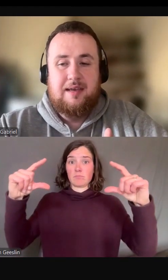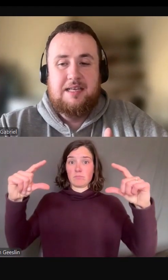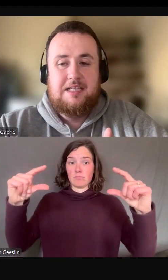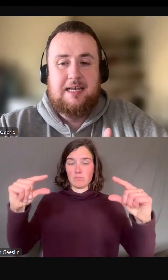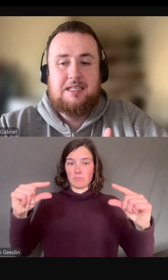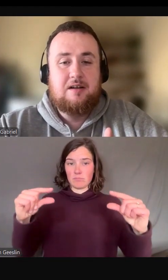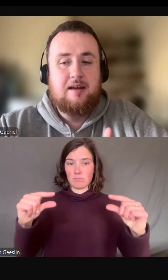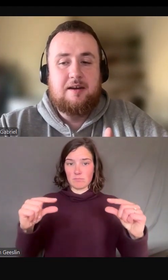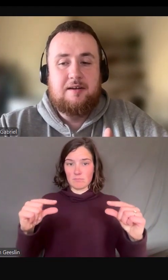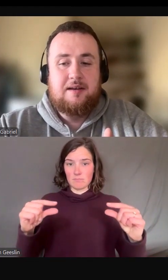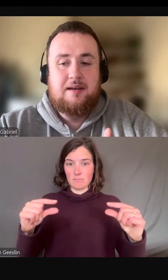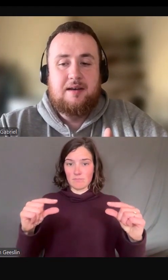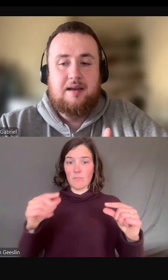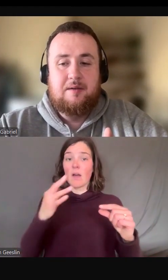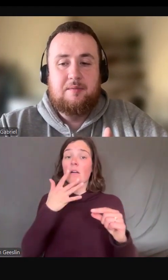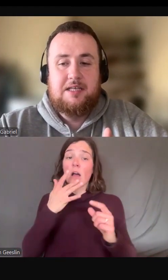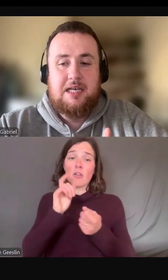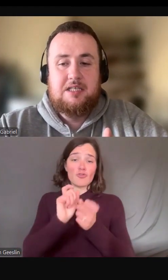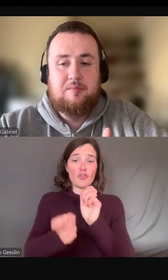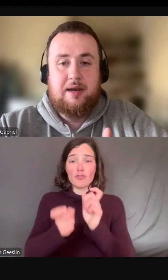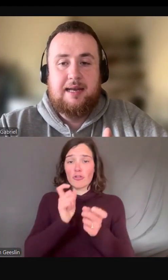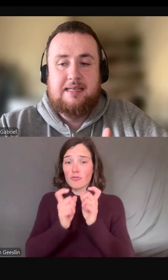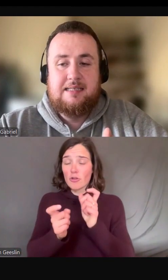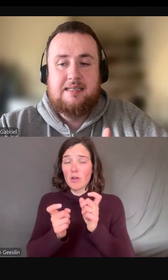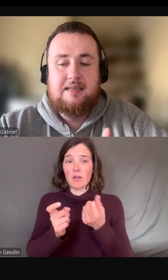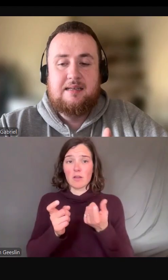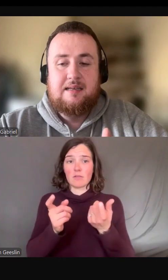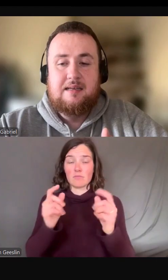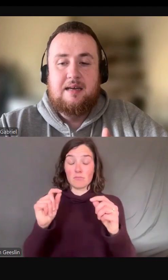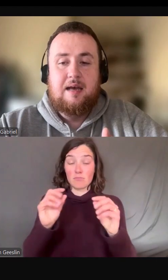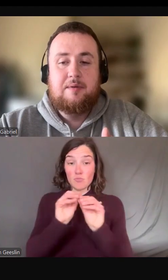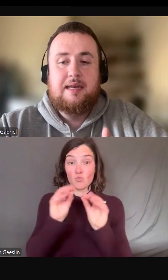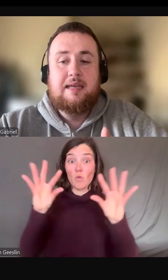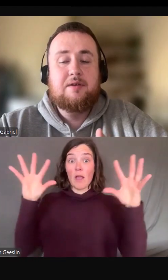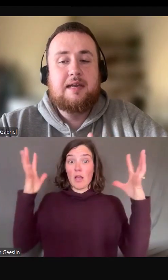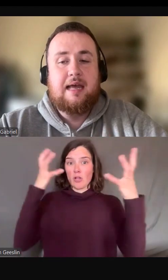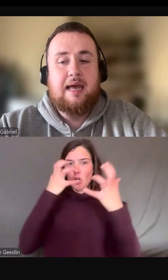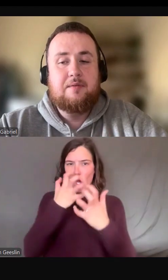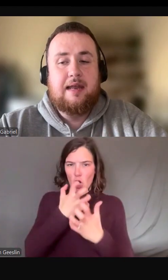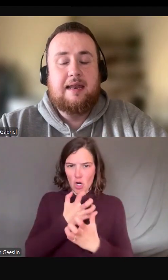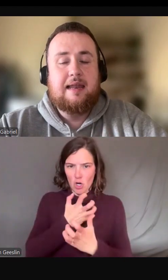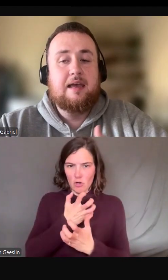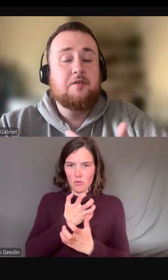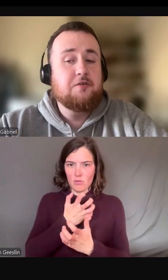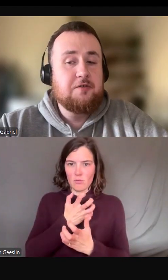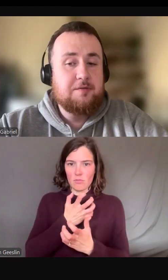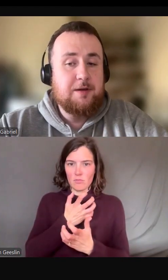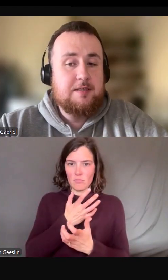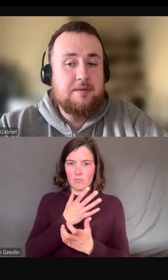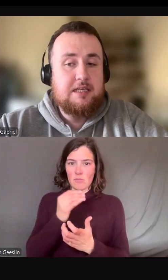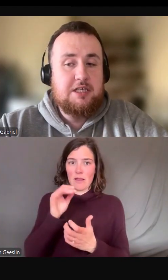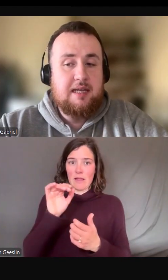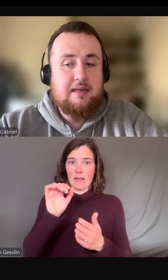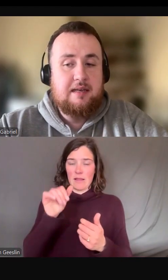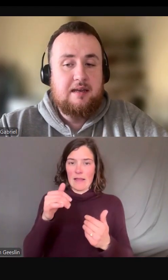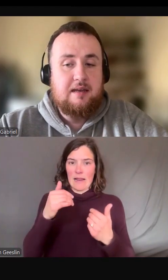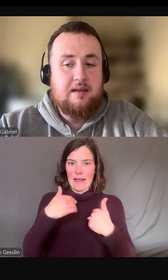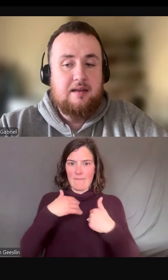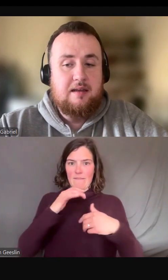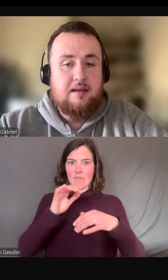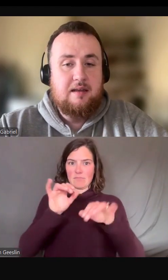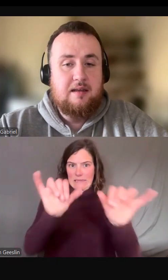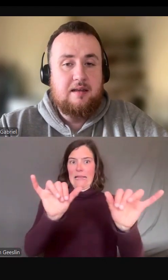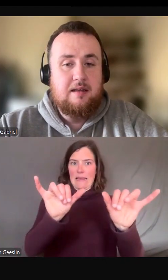We can change the color. We can change the brightness. And we can even have it at like a fixed position.